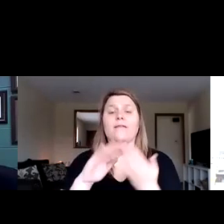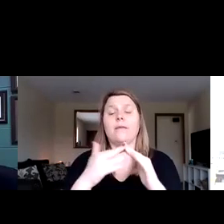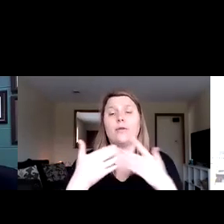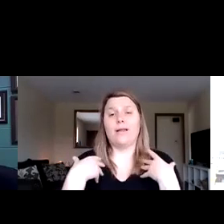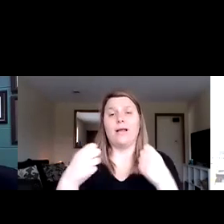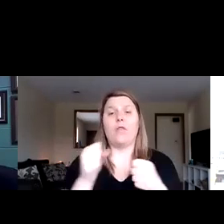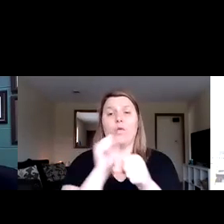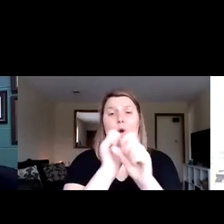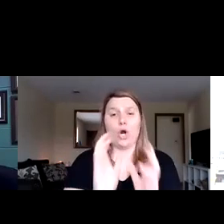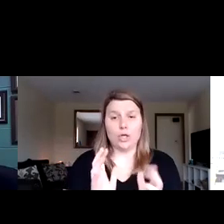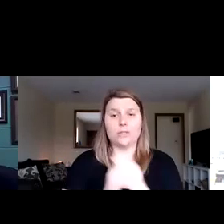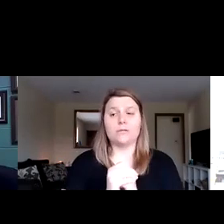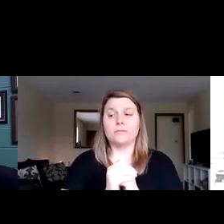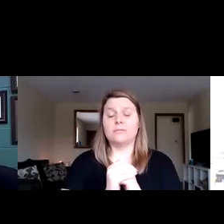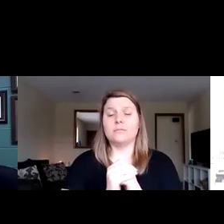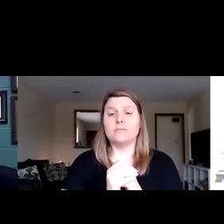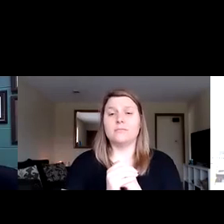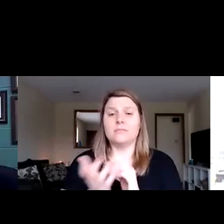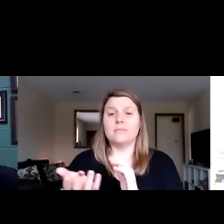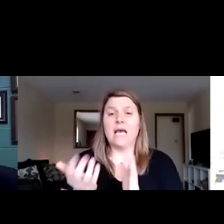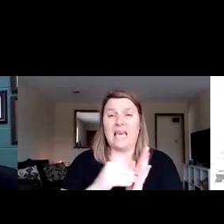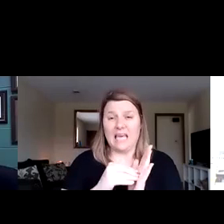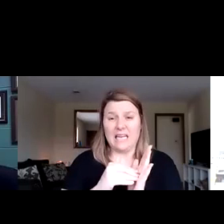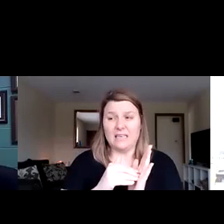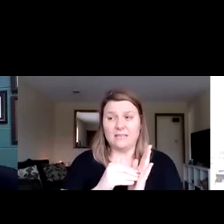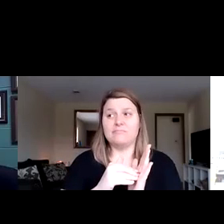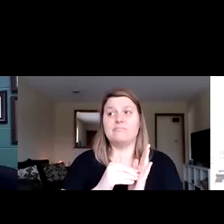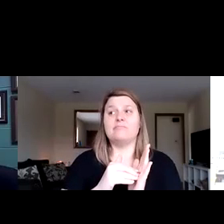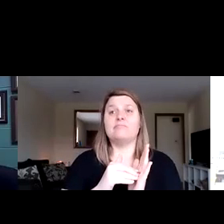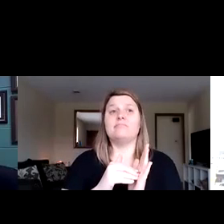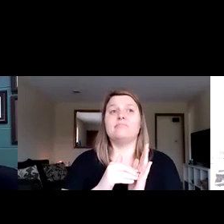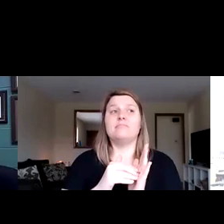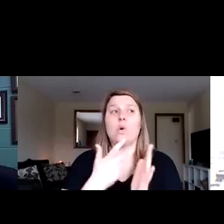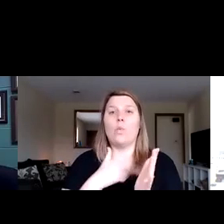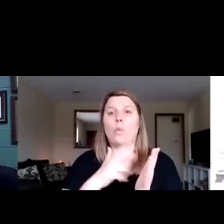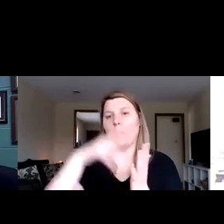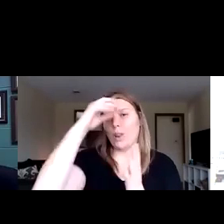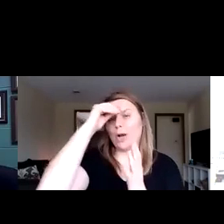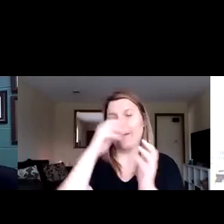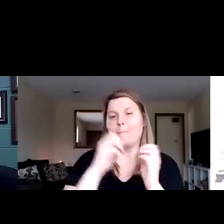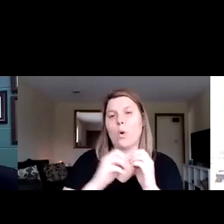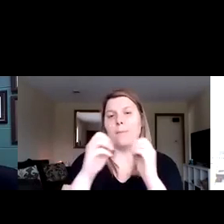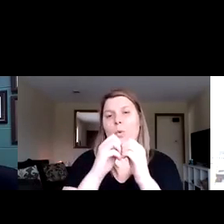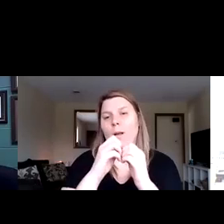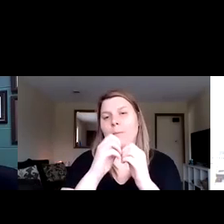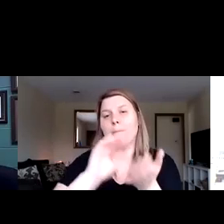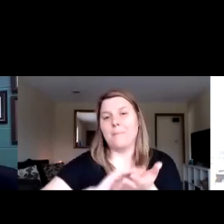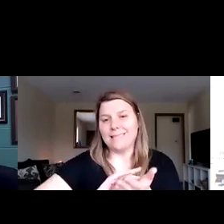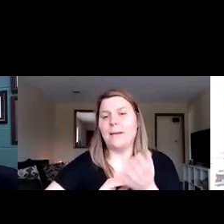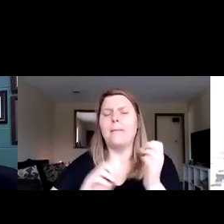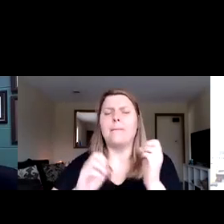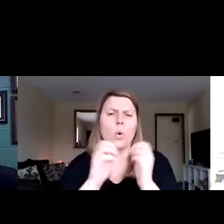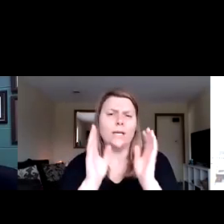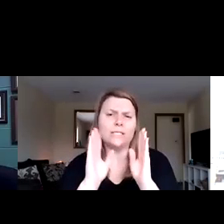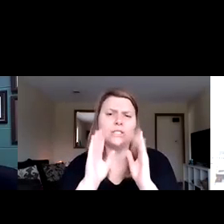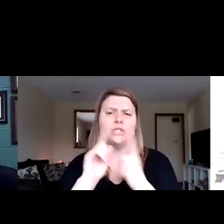workers, and again, like we're learning more and more in medicine, and there's more and more attention to